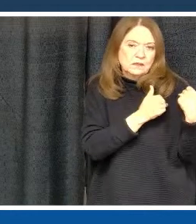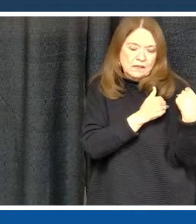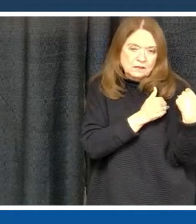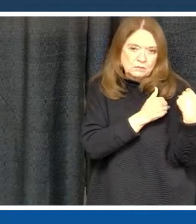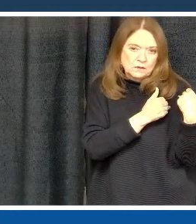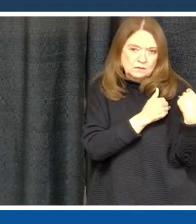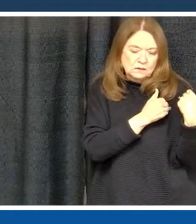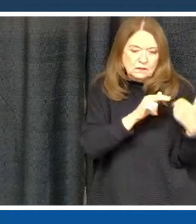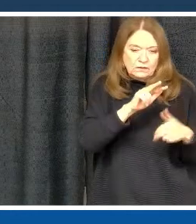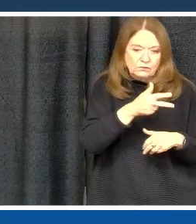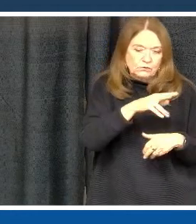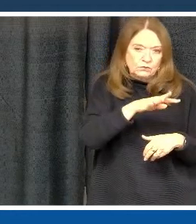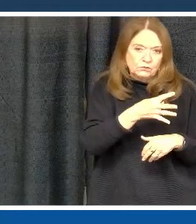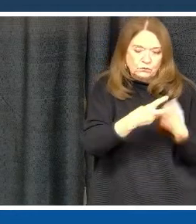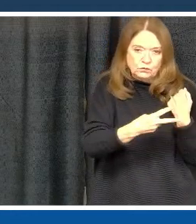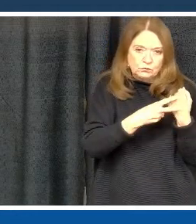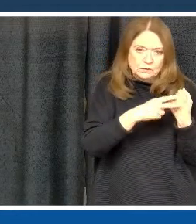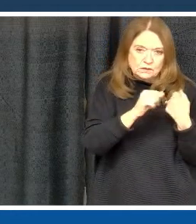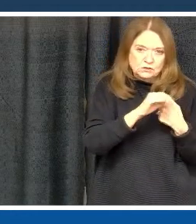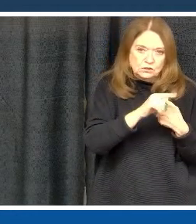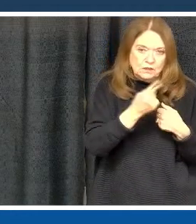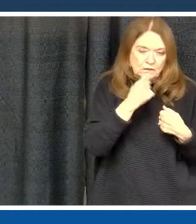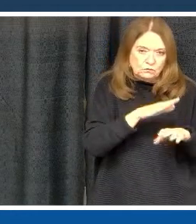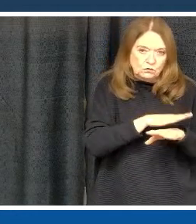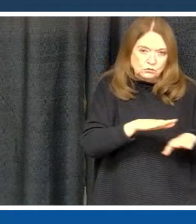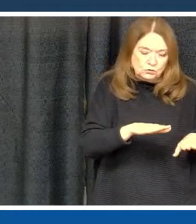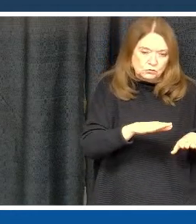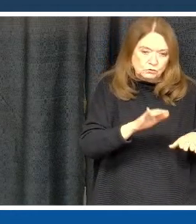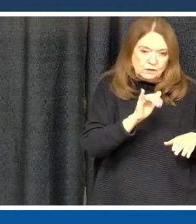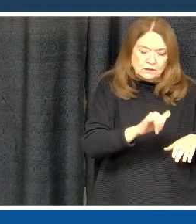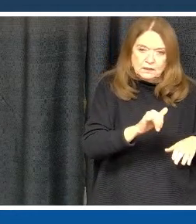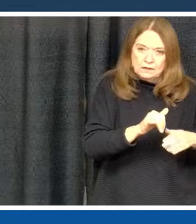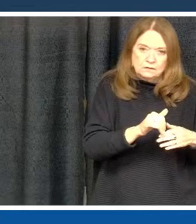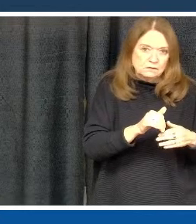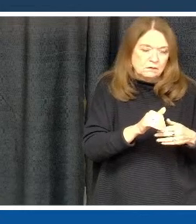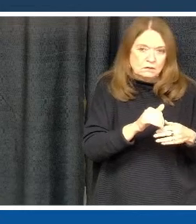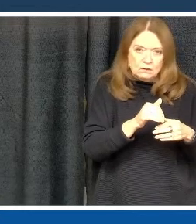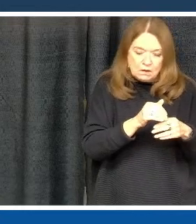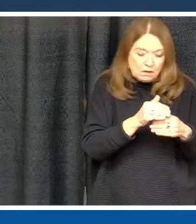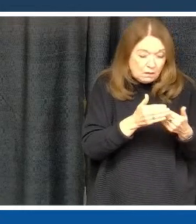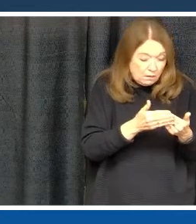3rd and 4th grade retention acts for our children that have barely survived COVID.